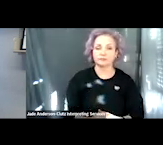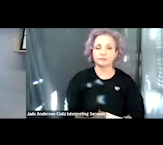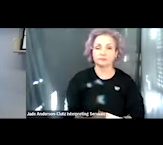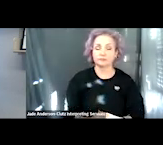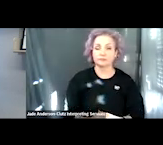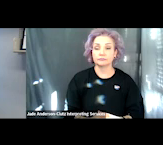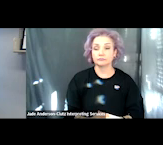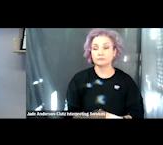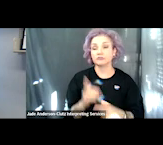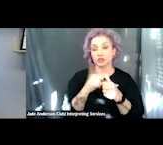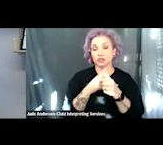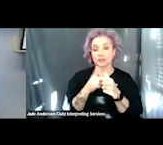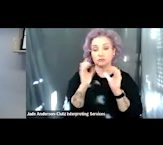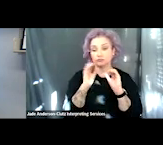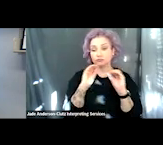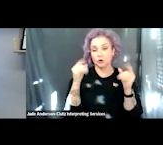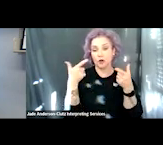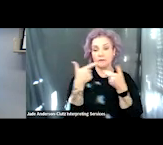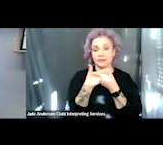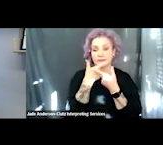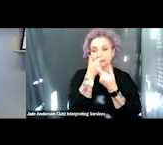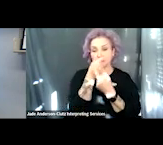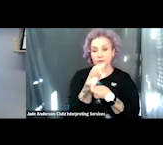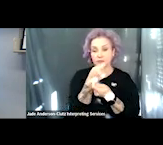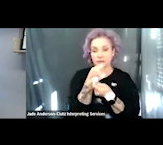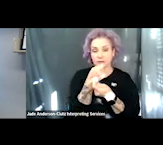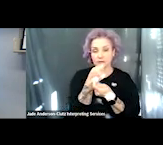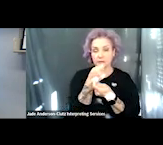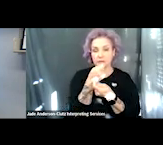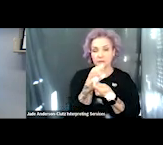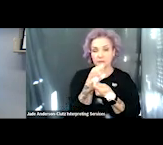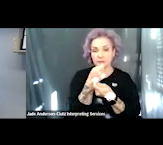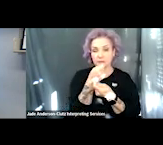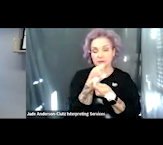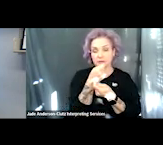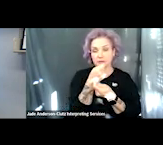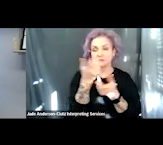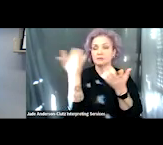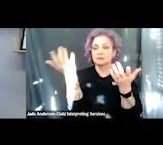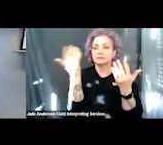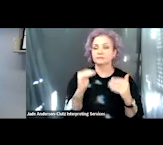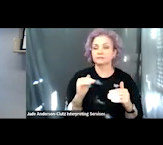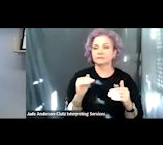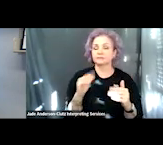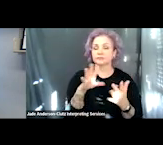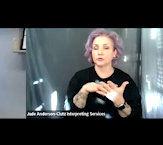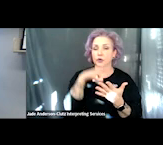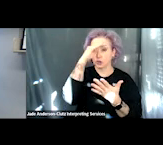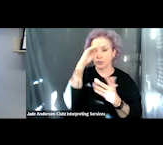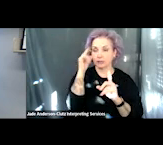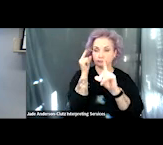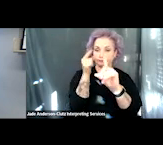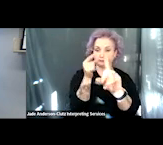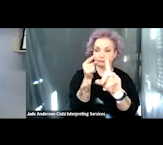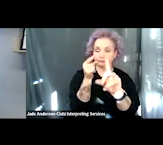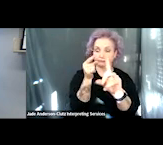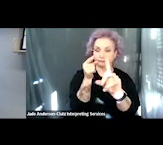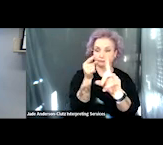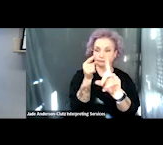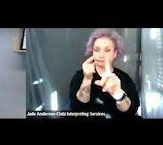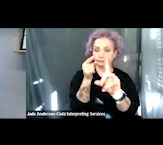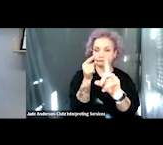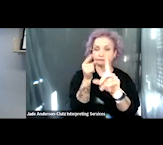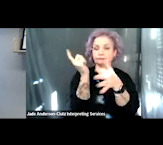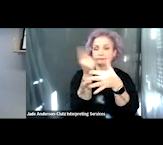to disclose, and I'm going to just sort of quickly glean over the learning objectives or sort of the things that I'm going to cover in this talk